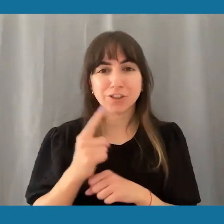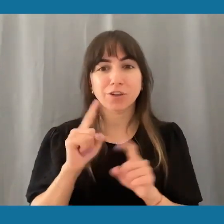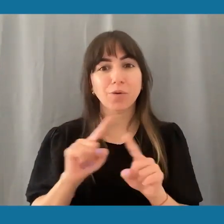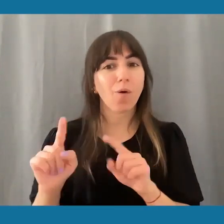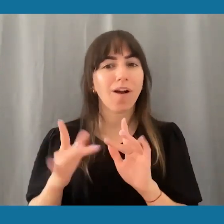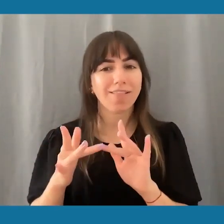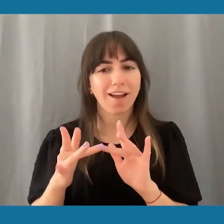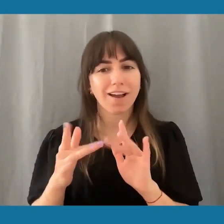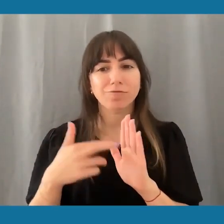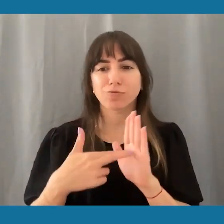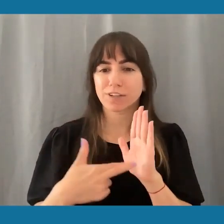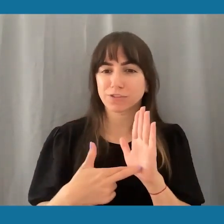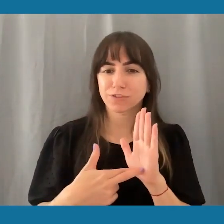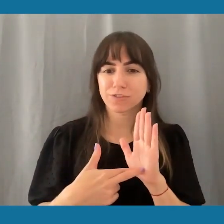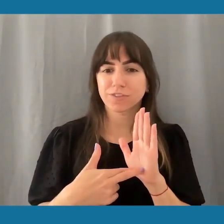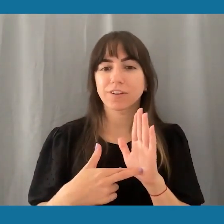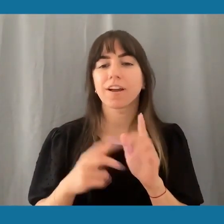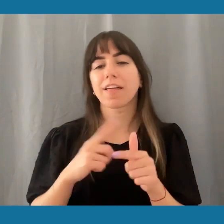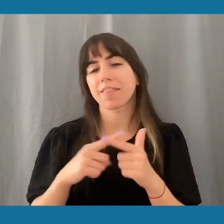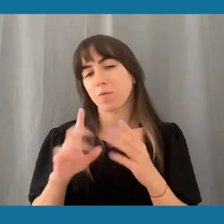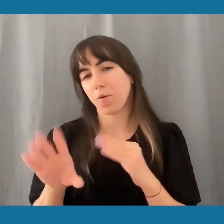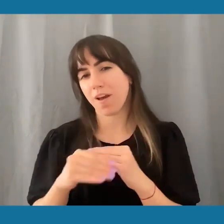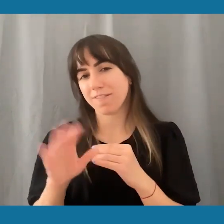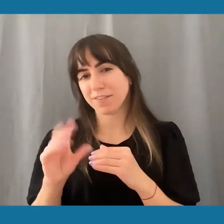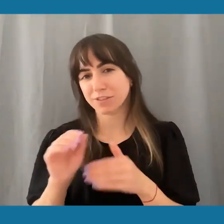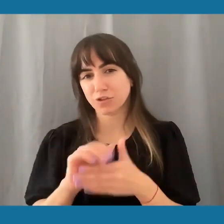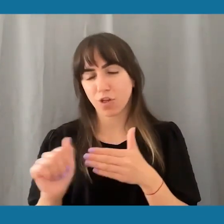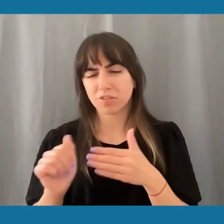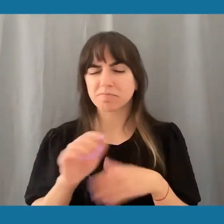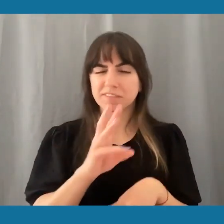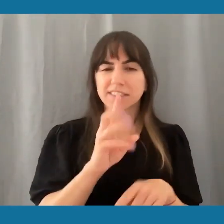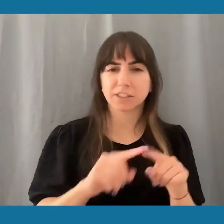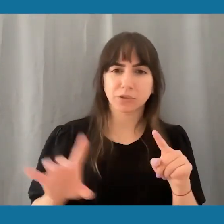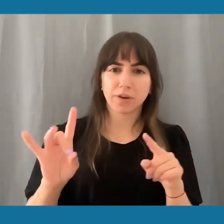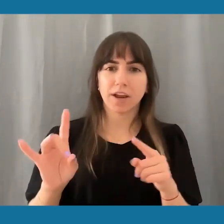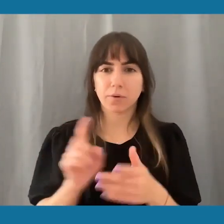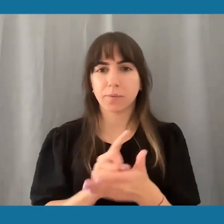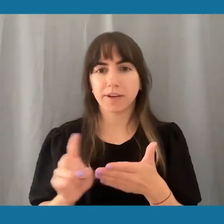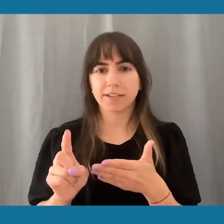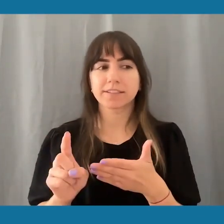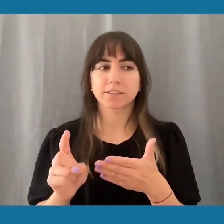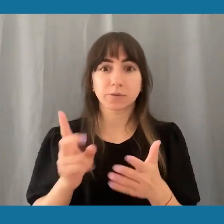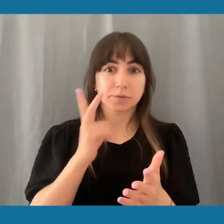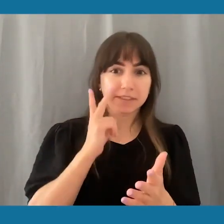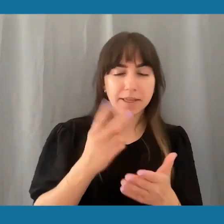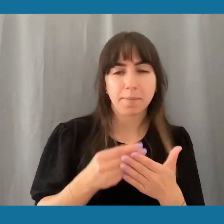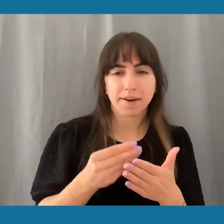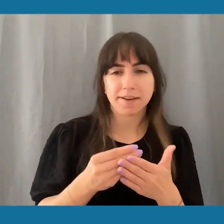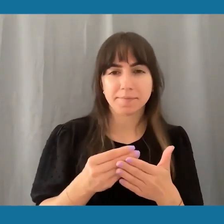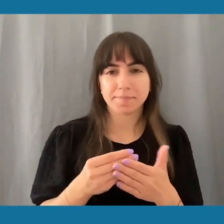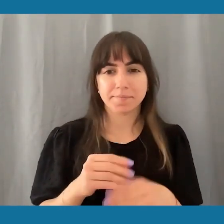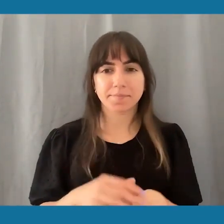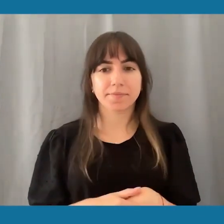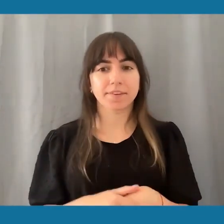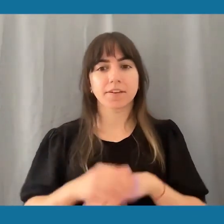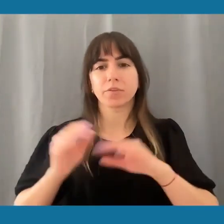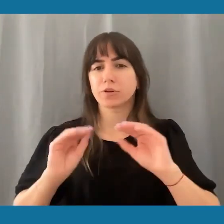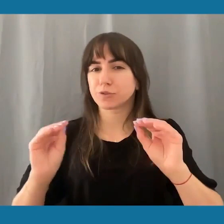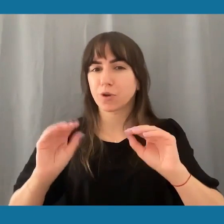code required, so it's a great way to save. So once again, I'll leave you with this. Thank you so much, and hopefully you're enjoying